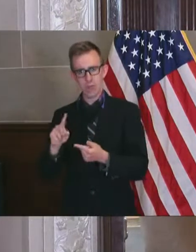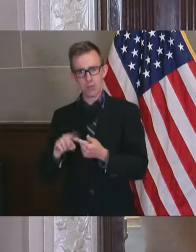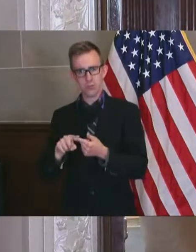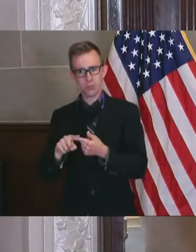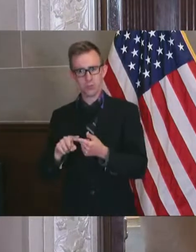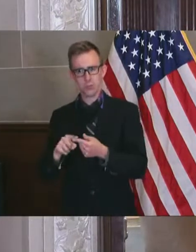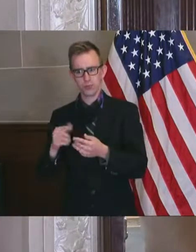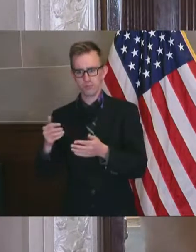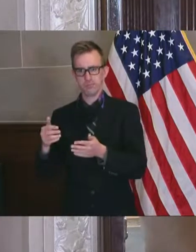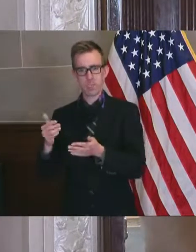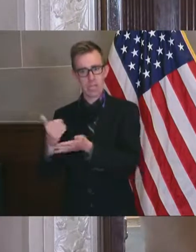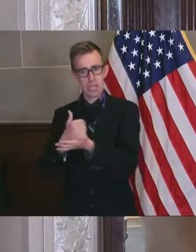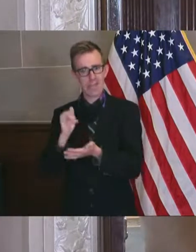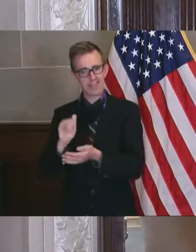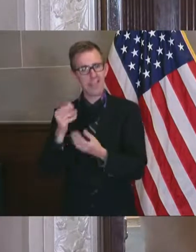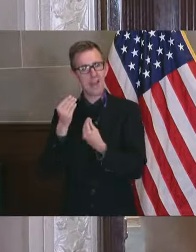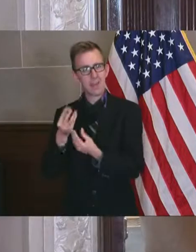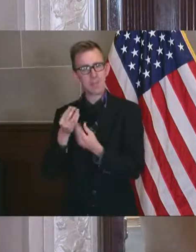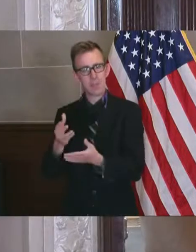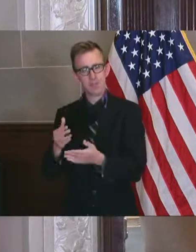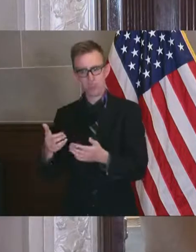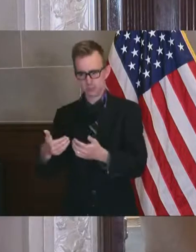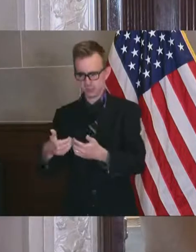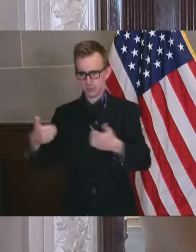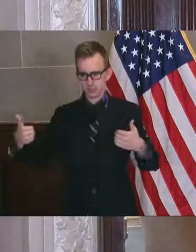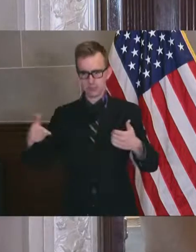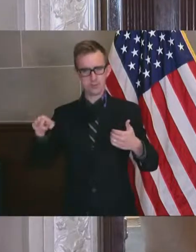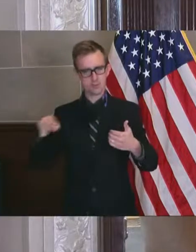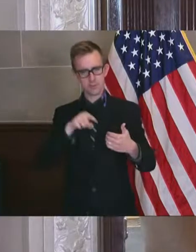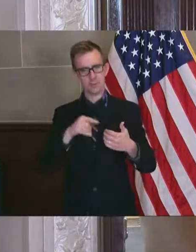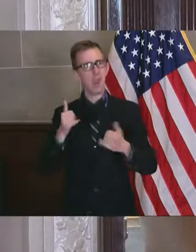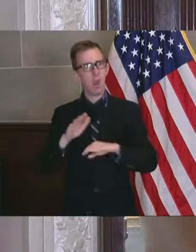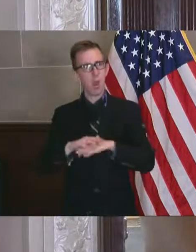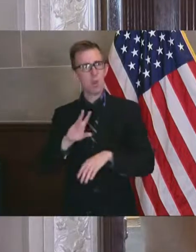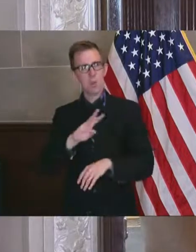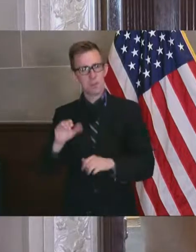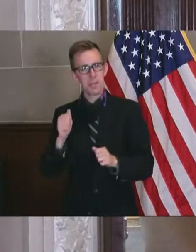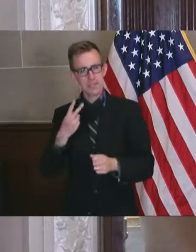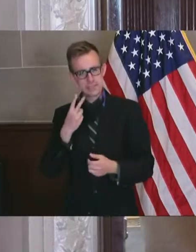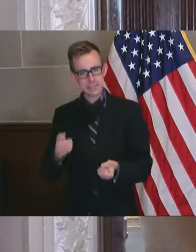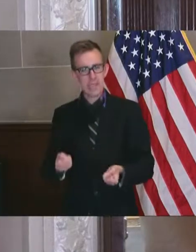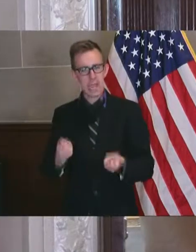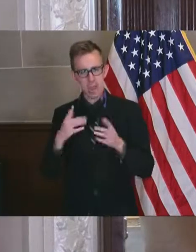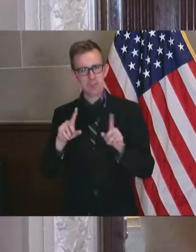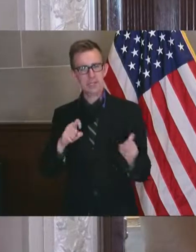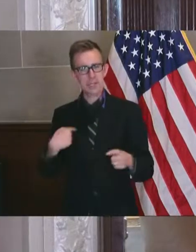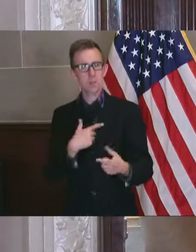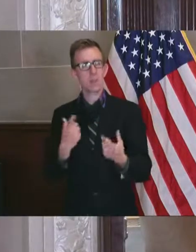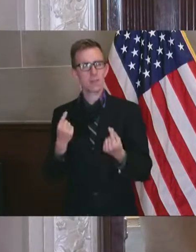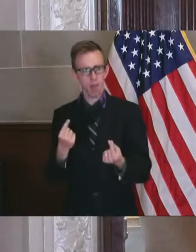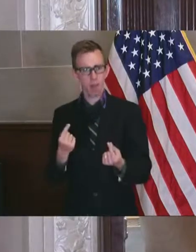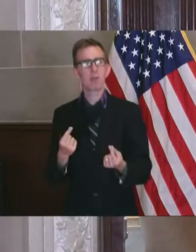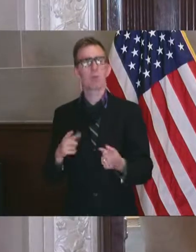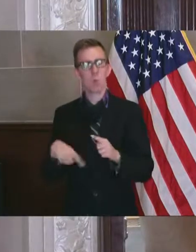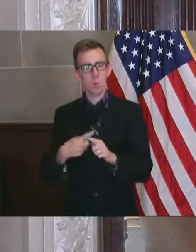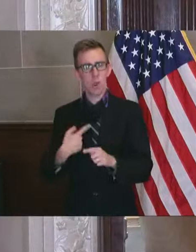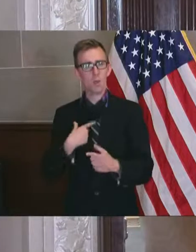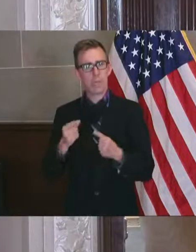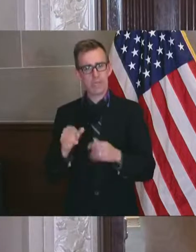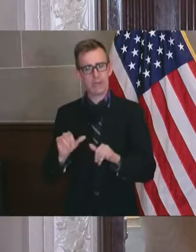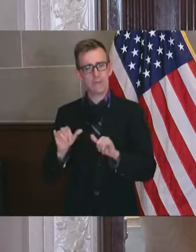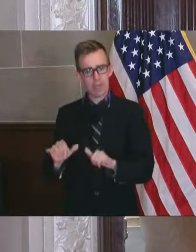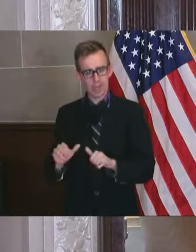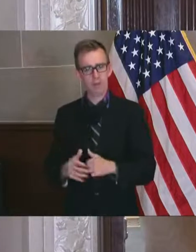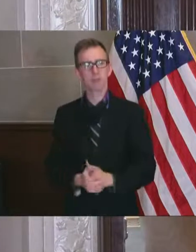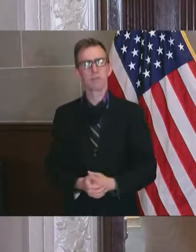backing out the data to distinguish, and it's on our website now. You can see how many serological tests we've done. You can see when we've done